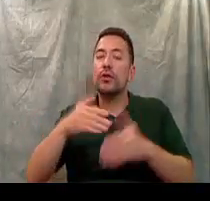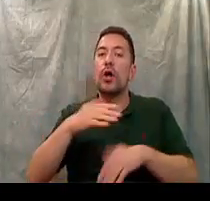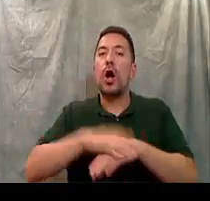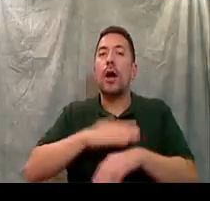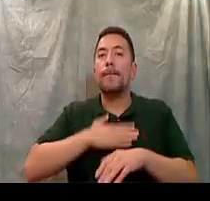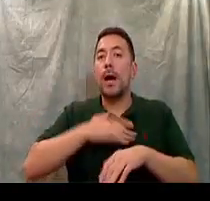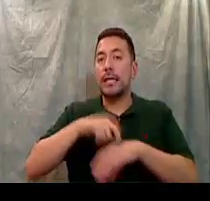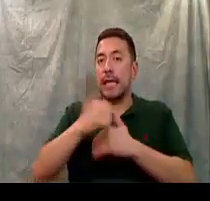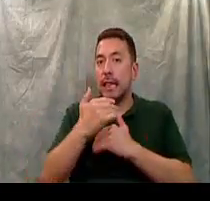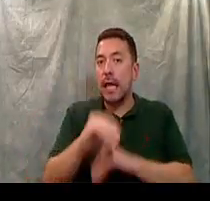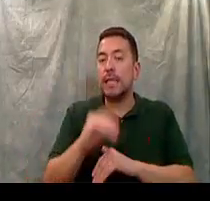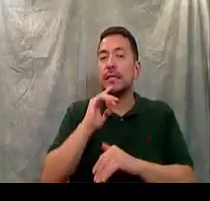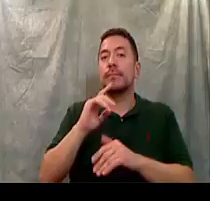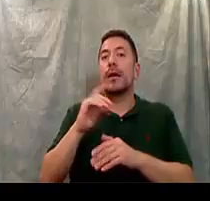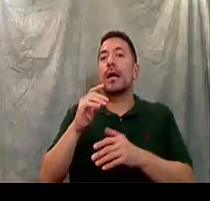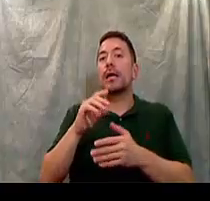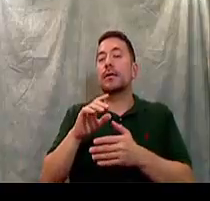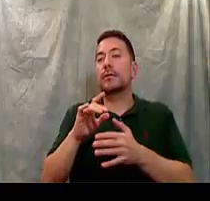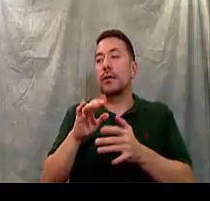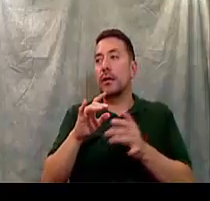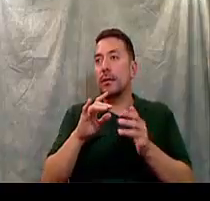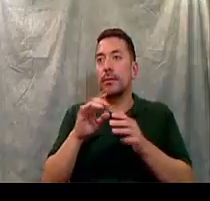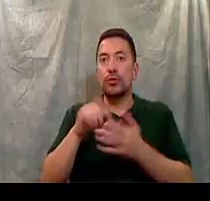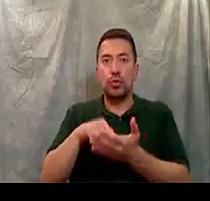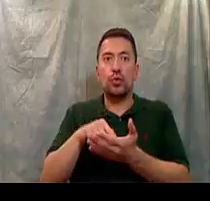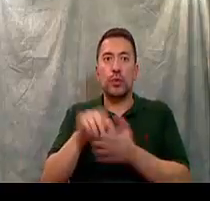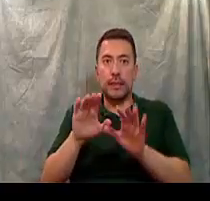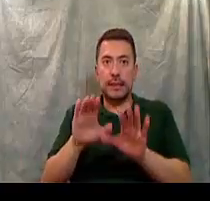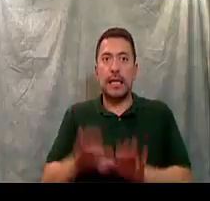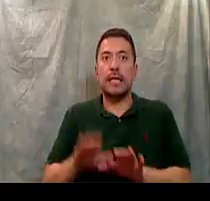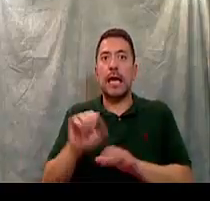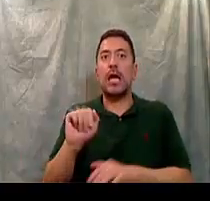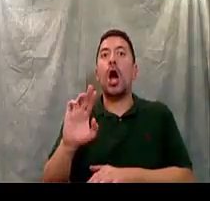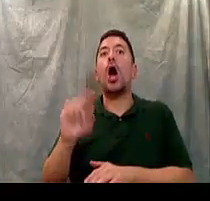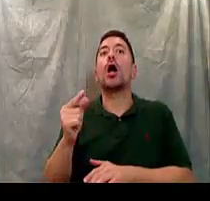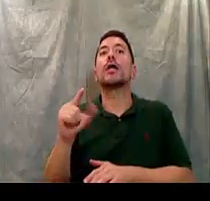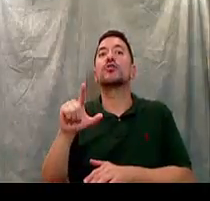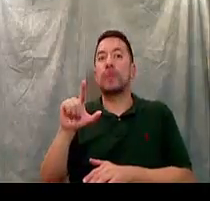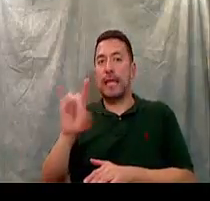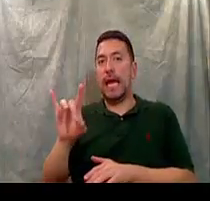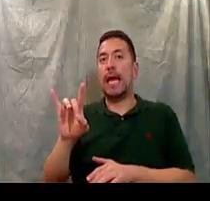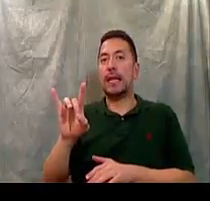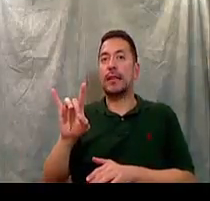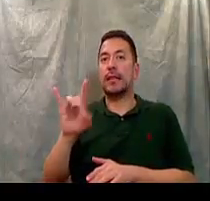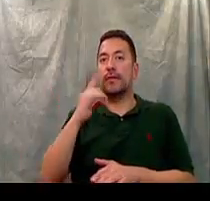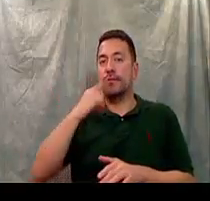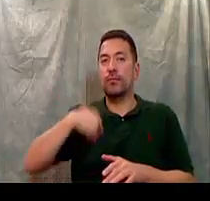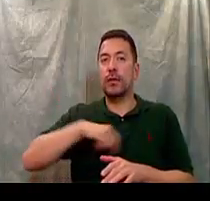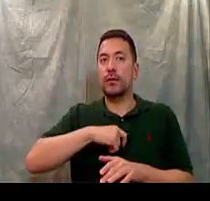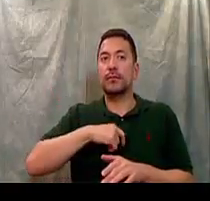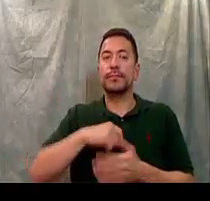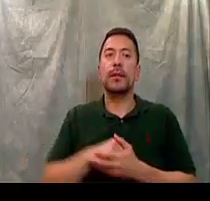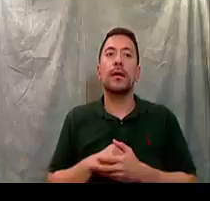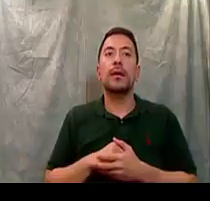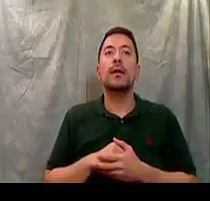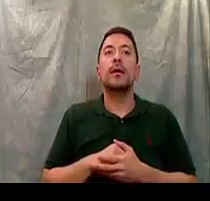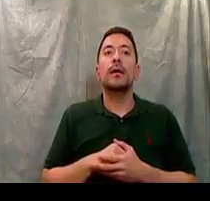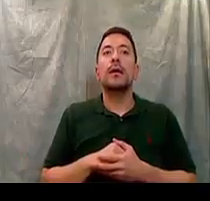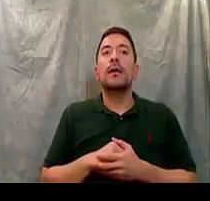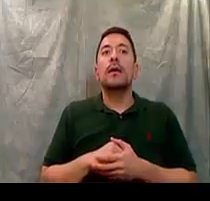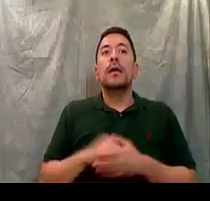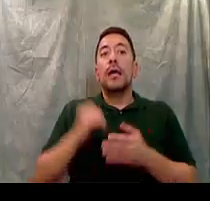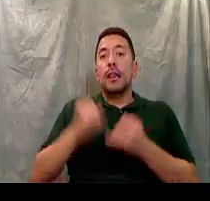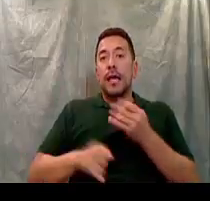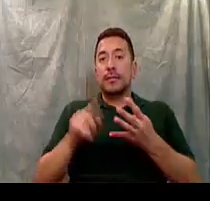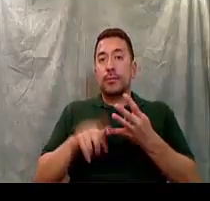due Sunday, August the 28th to all 3 of us. With that being very clear now, we can move into this last bullet.